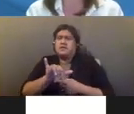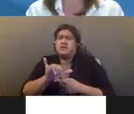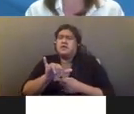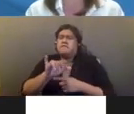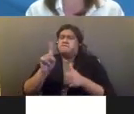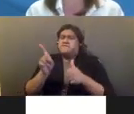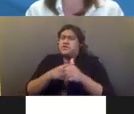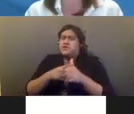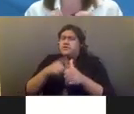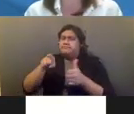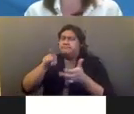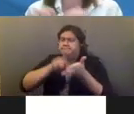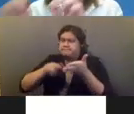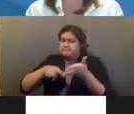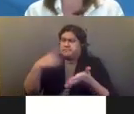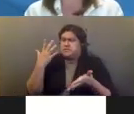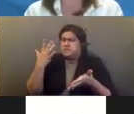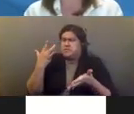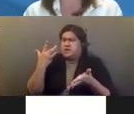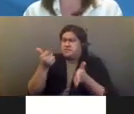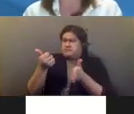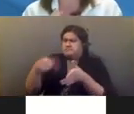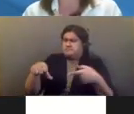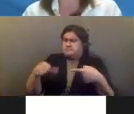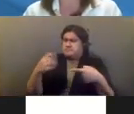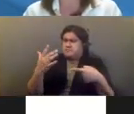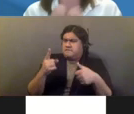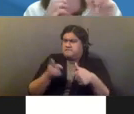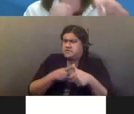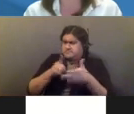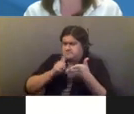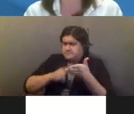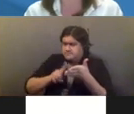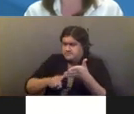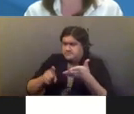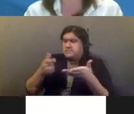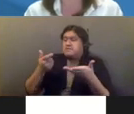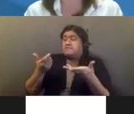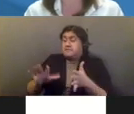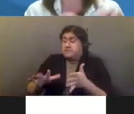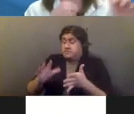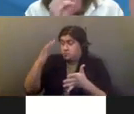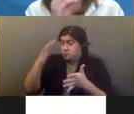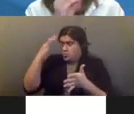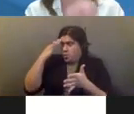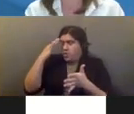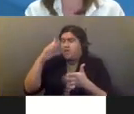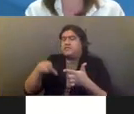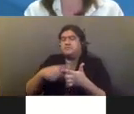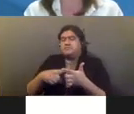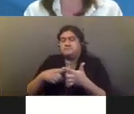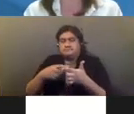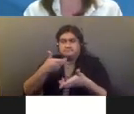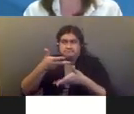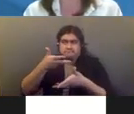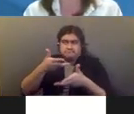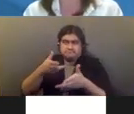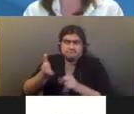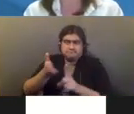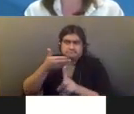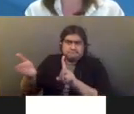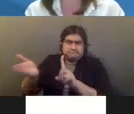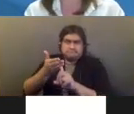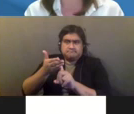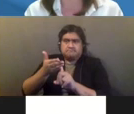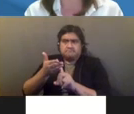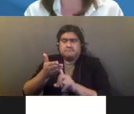denied in order to be able to respond to it. So sometimes the denials will say, this person can't have surgery